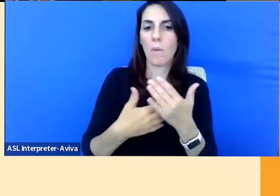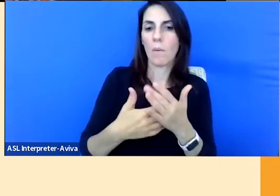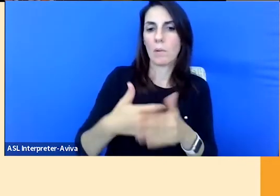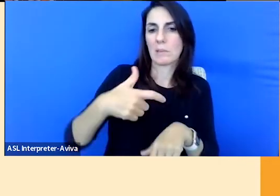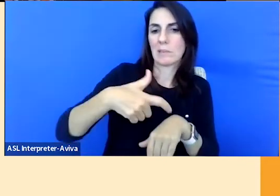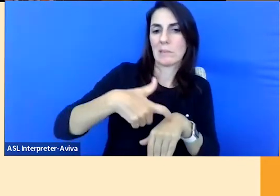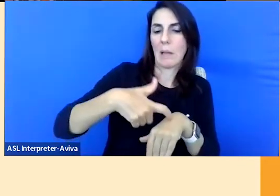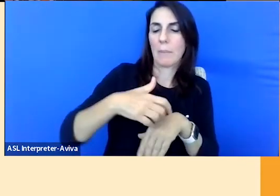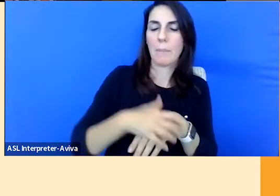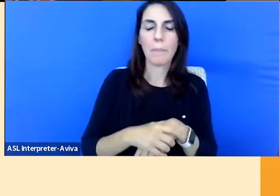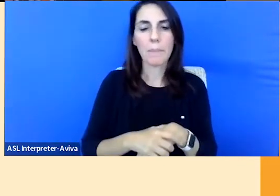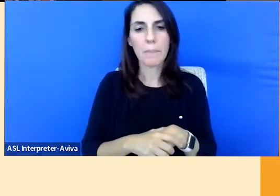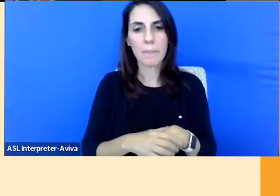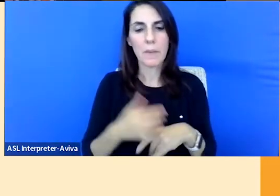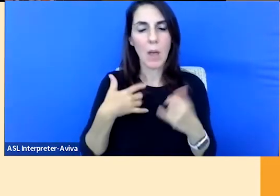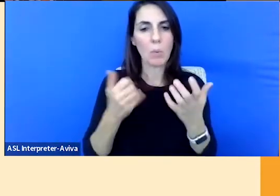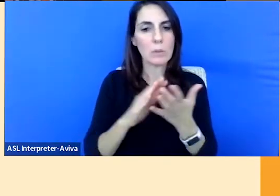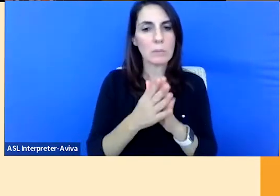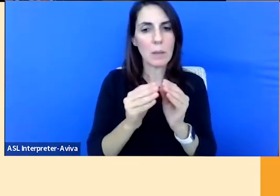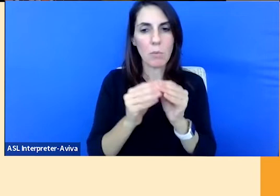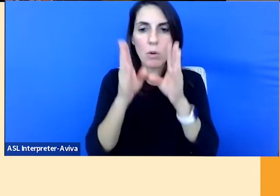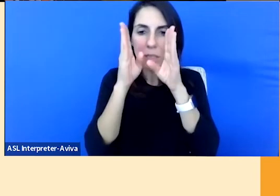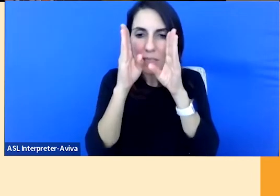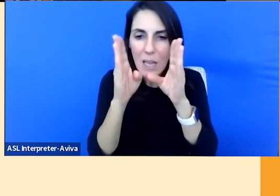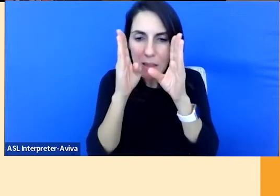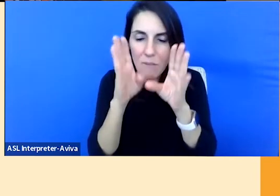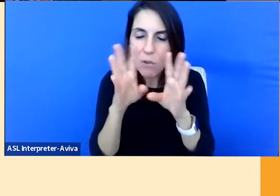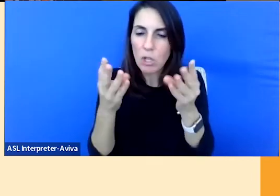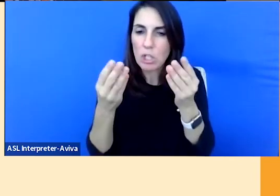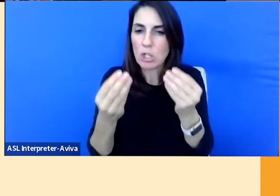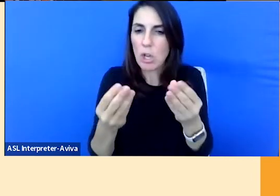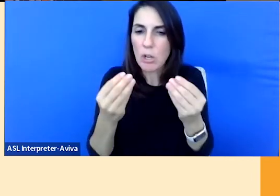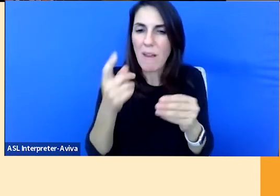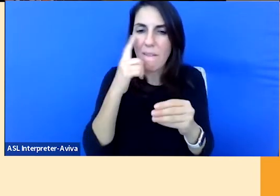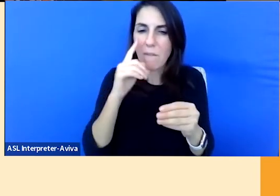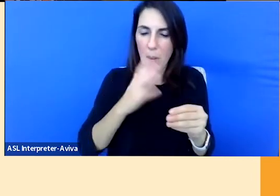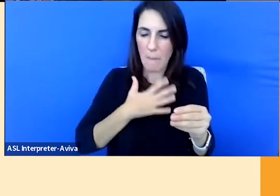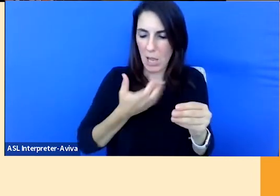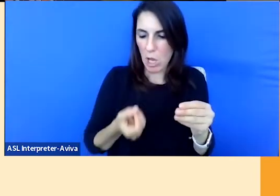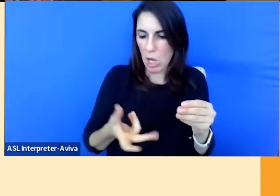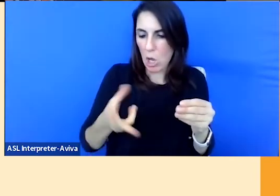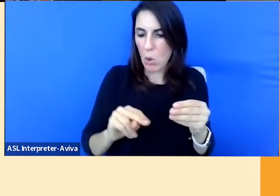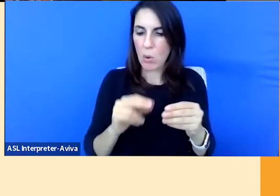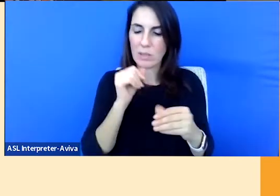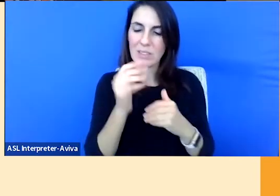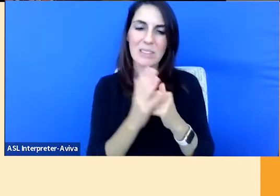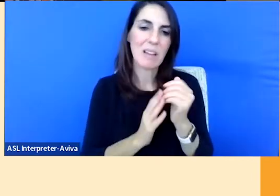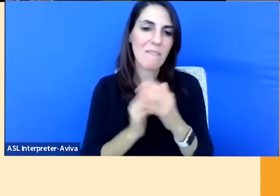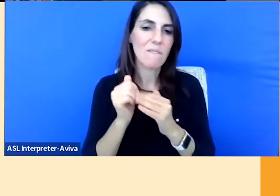May I be attentive and gentle towards my own discomfort and suffering.